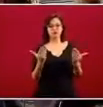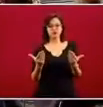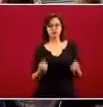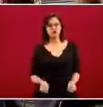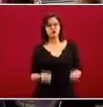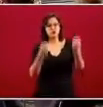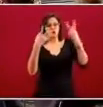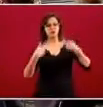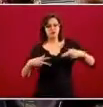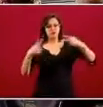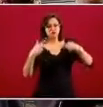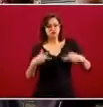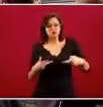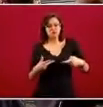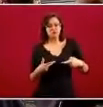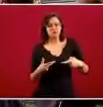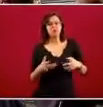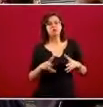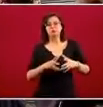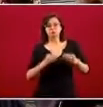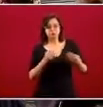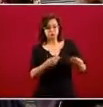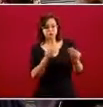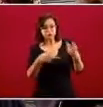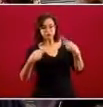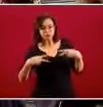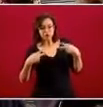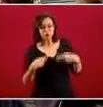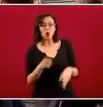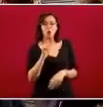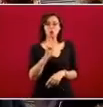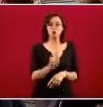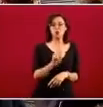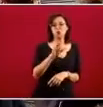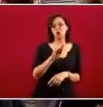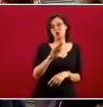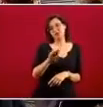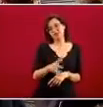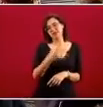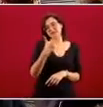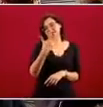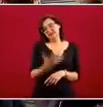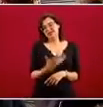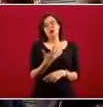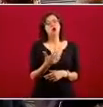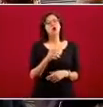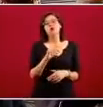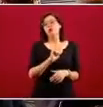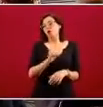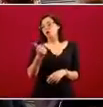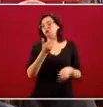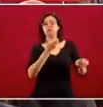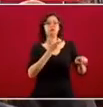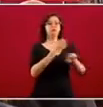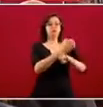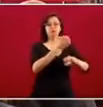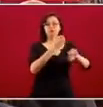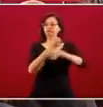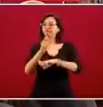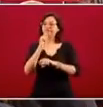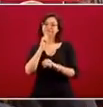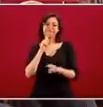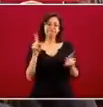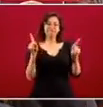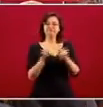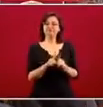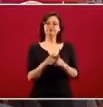Meanwhile, the state of Mexico is really not a significant state within this